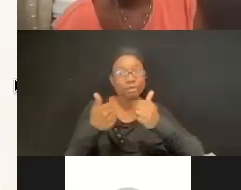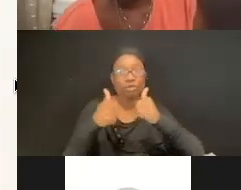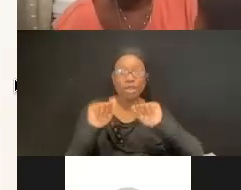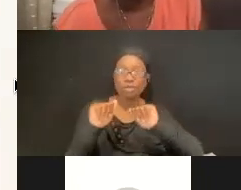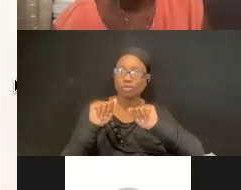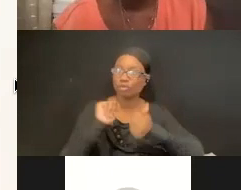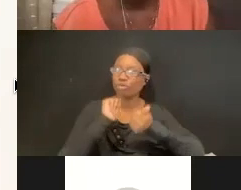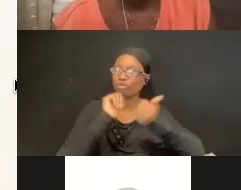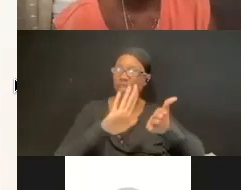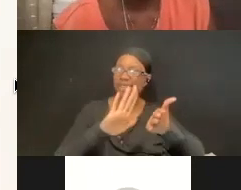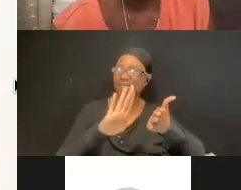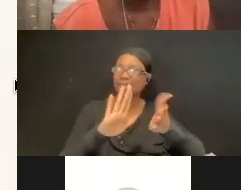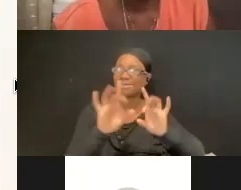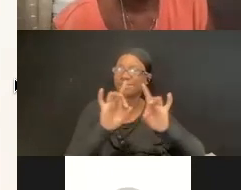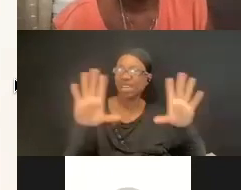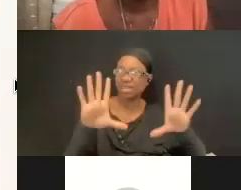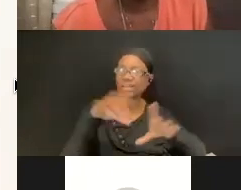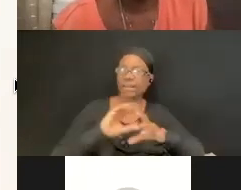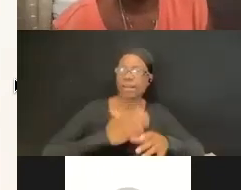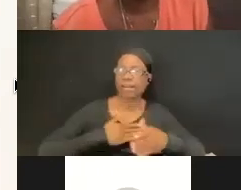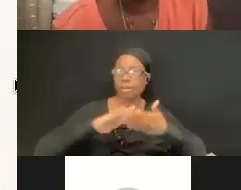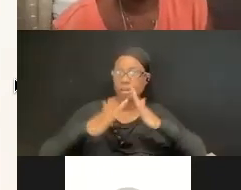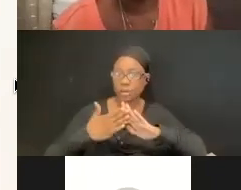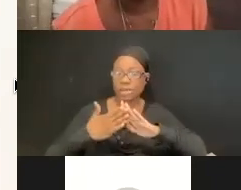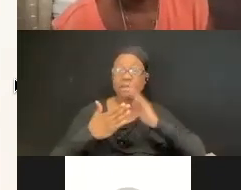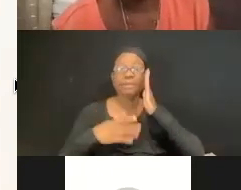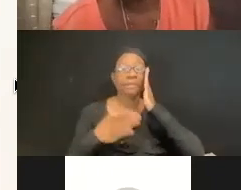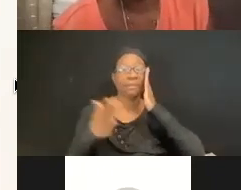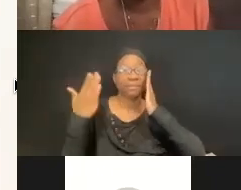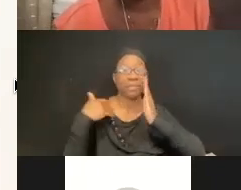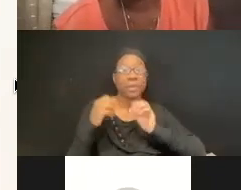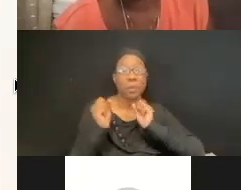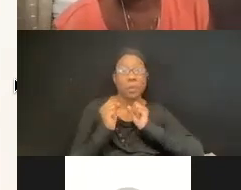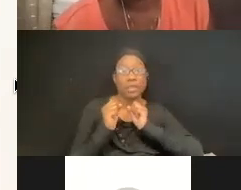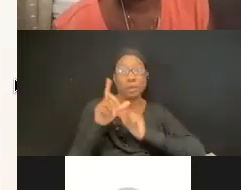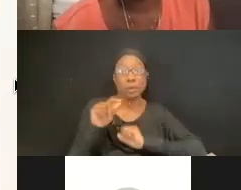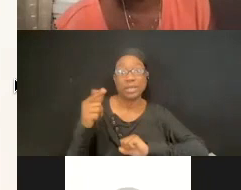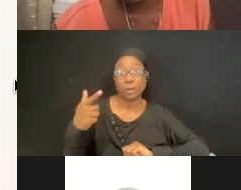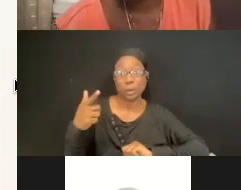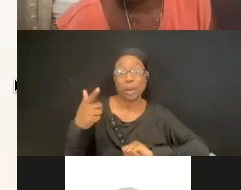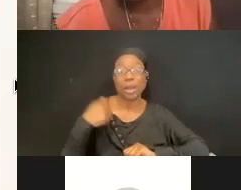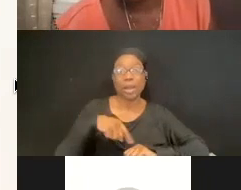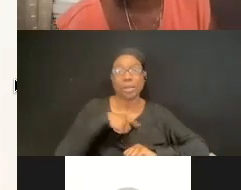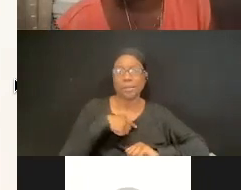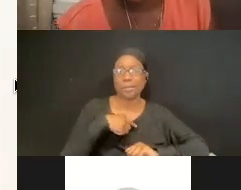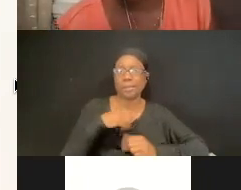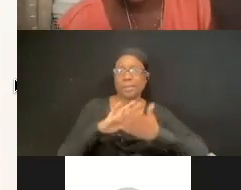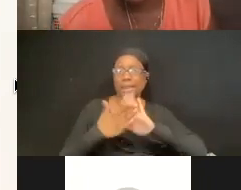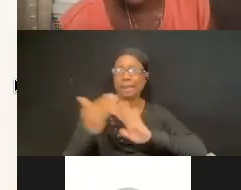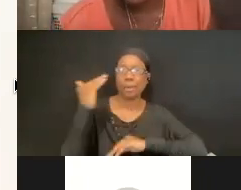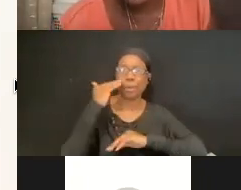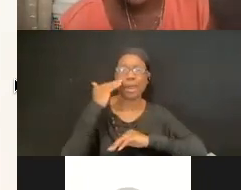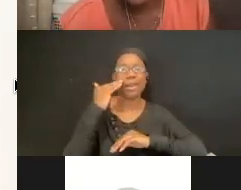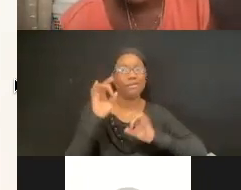in our community. In the winter of 2021, we were made aware of a violent attack against a houseless Black